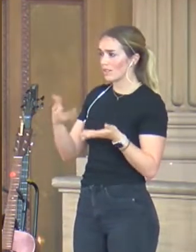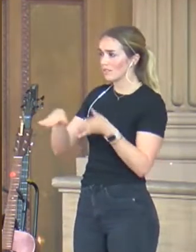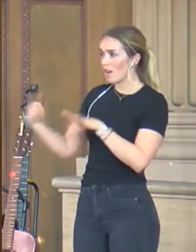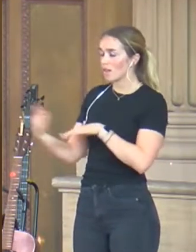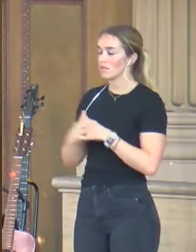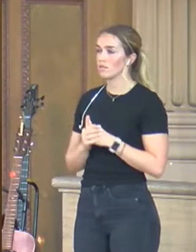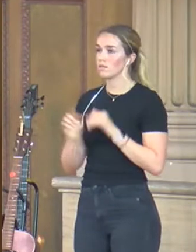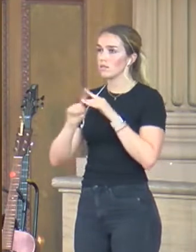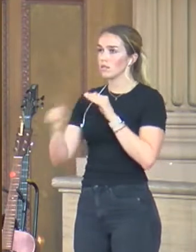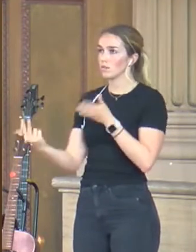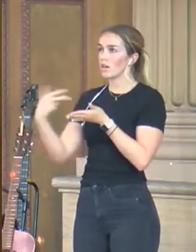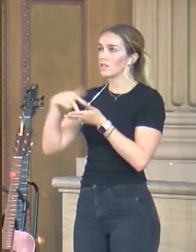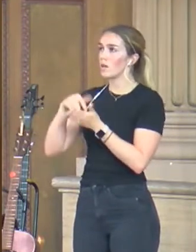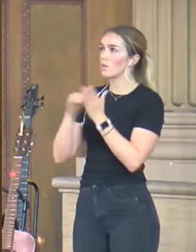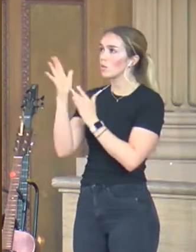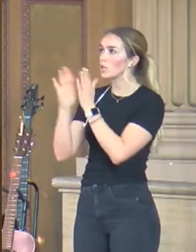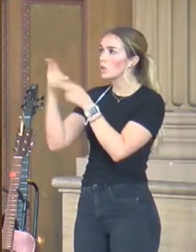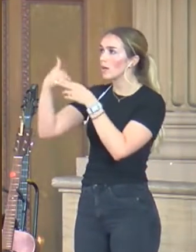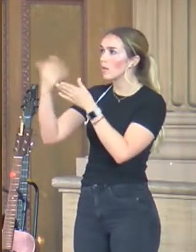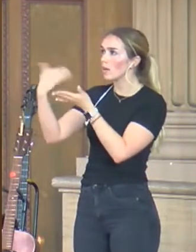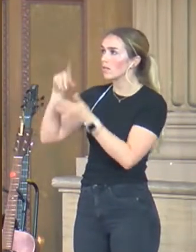Do the departed rise up to praise you?